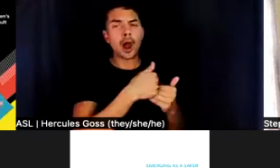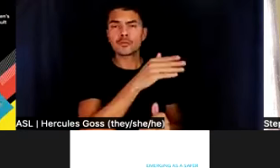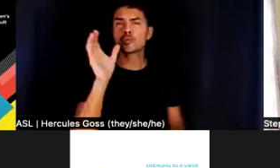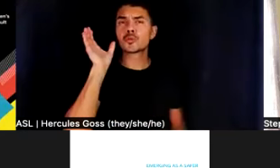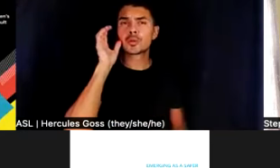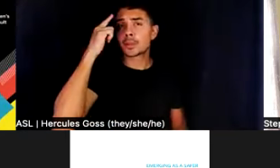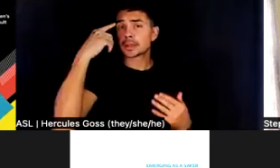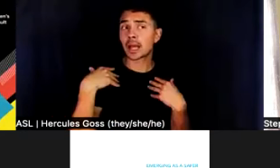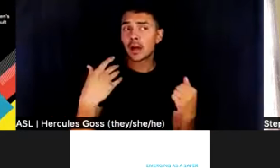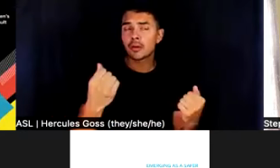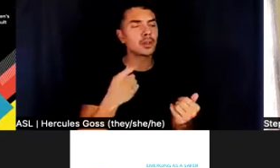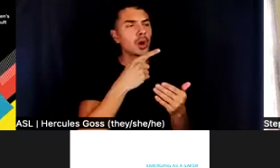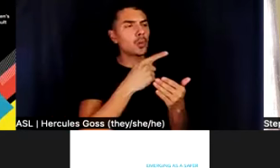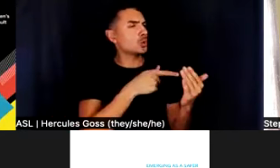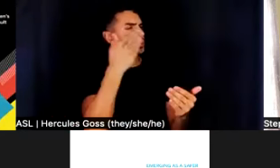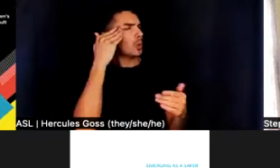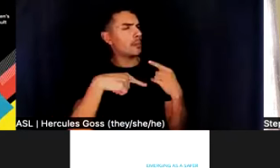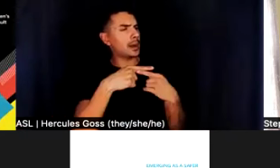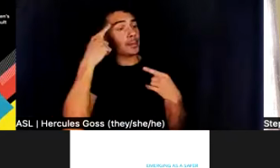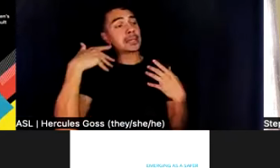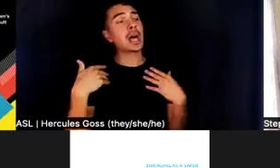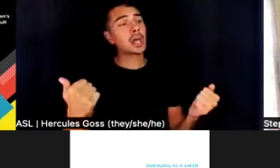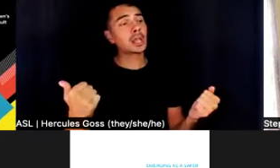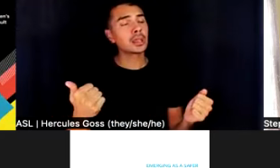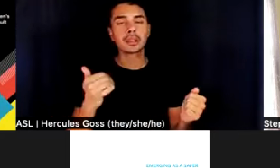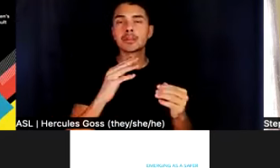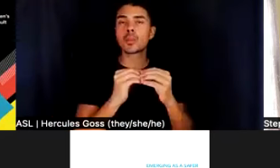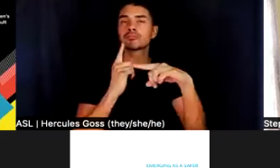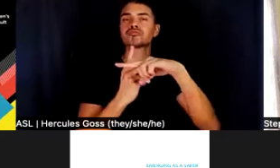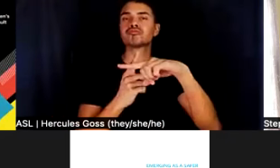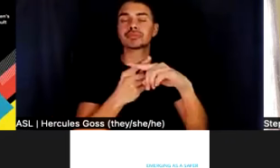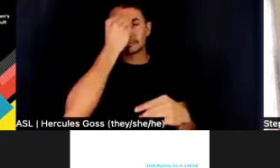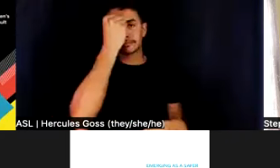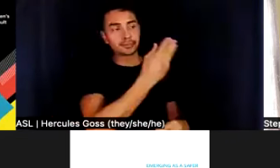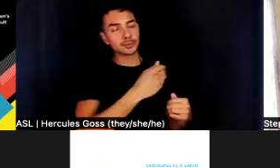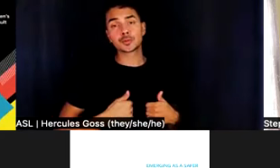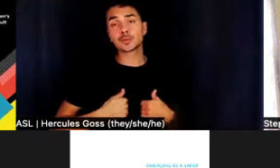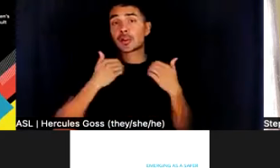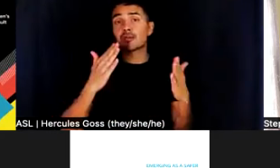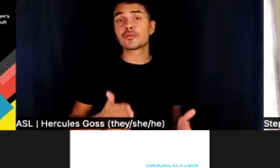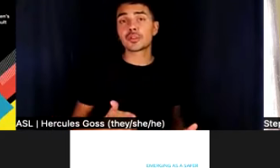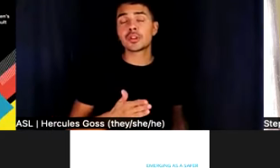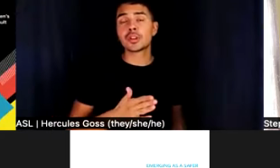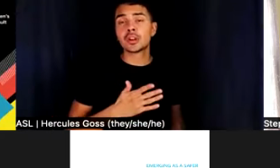have you been taught. And so like really letting your survivor know too, like that